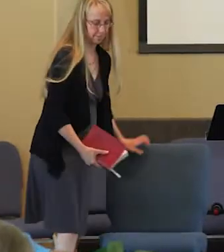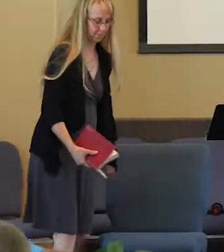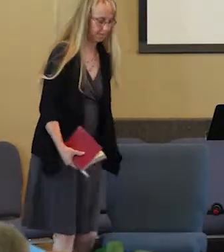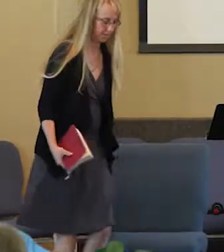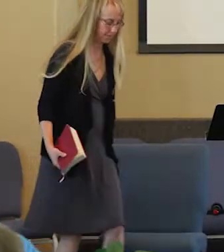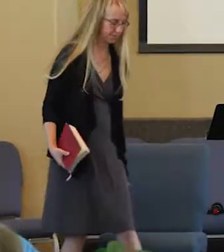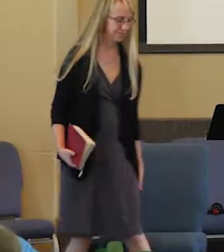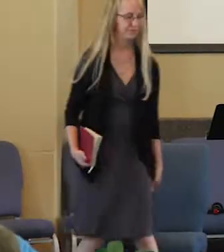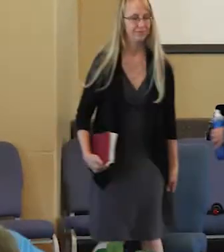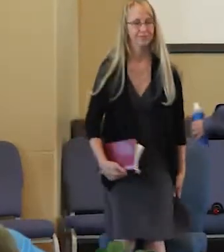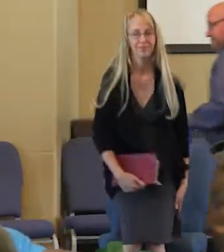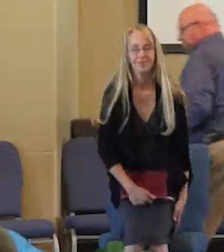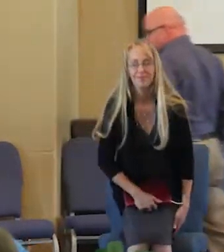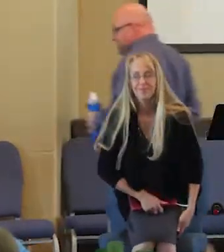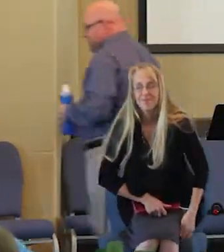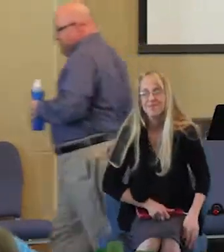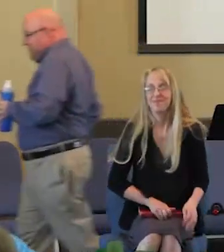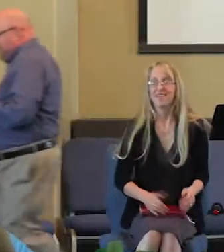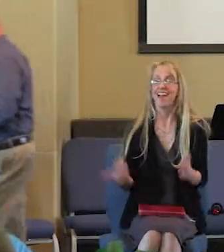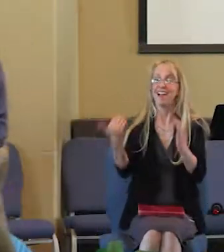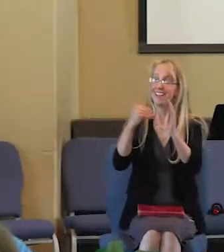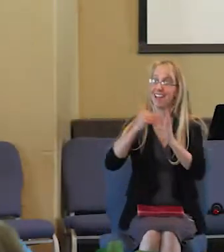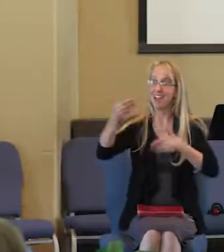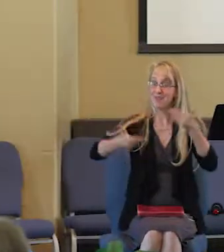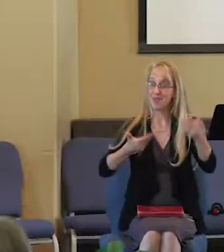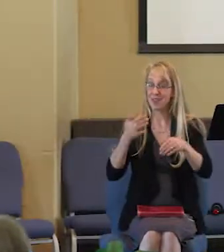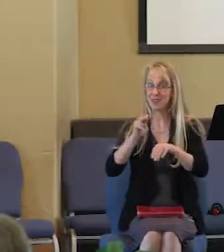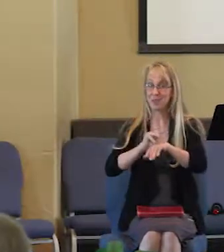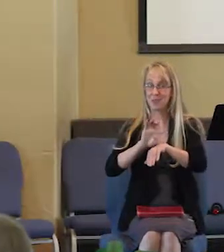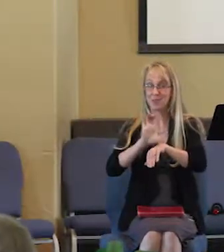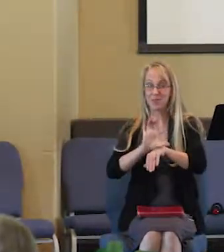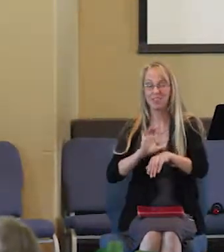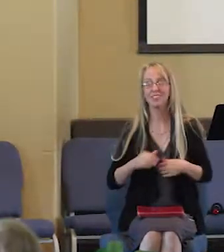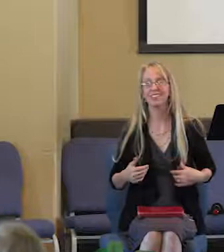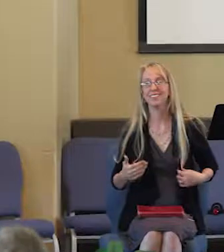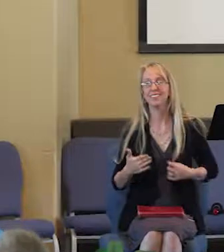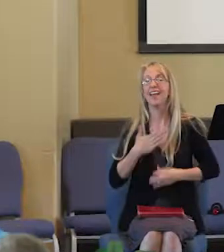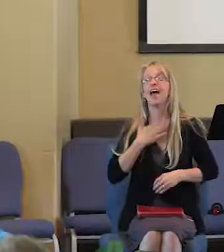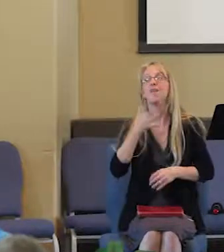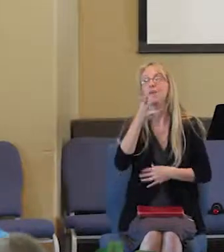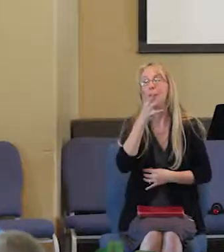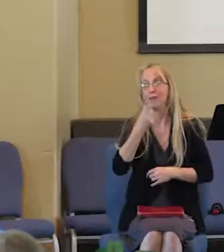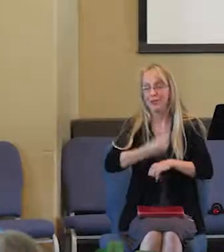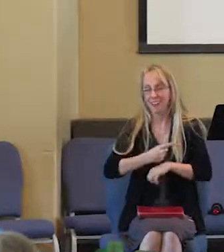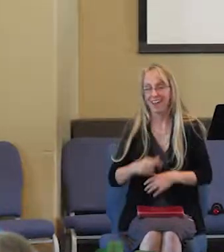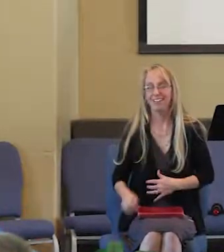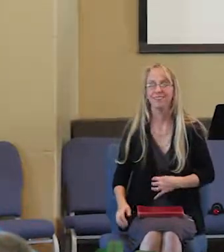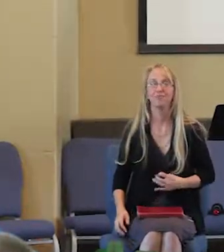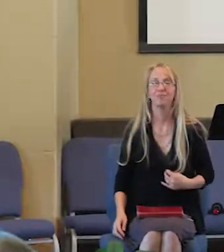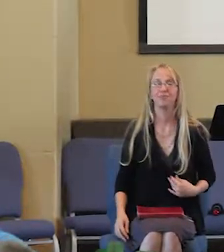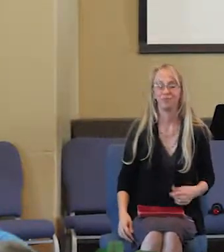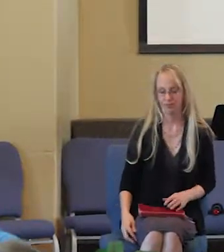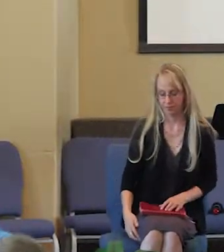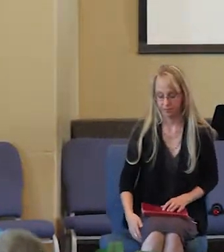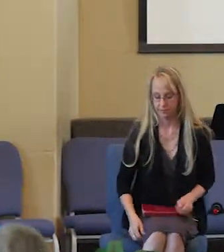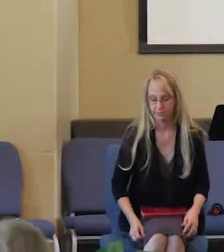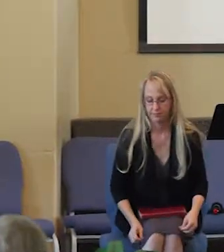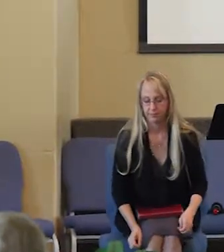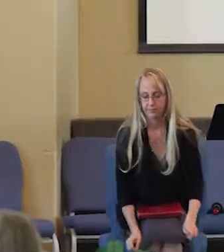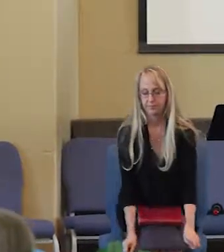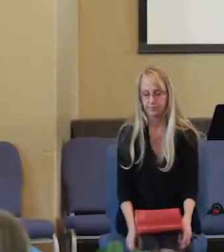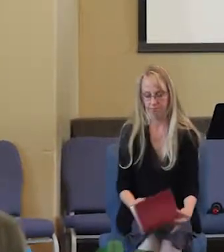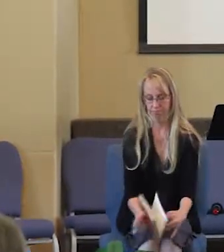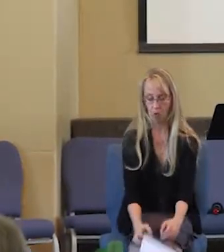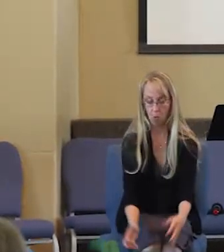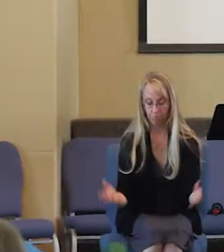Once again, I'd like to say welcome to Monument Baptist Church and happy Mother's Day. You know, we've been talking